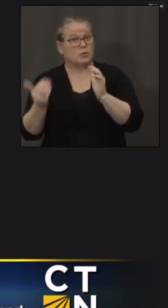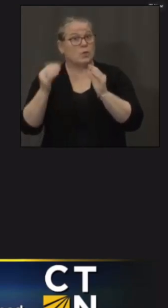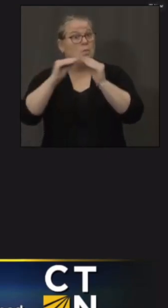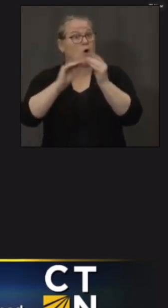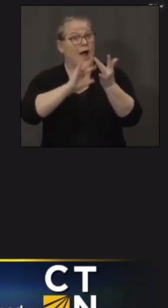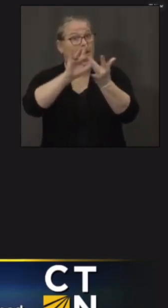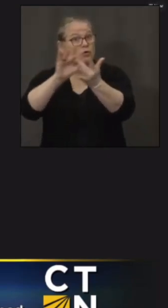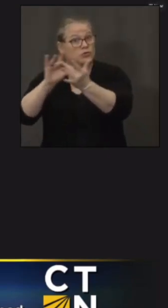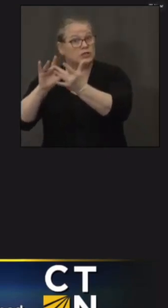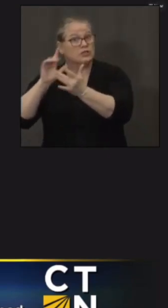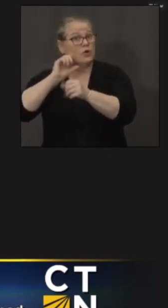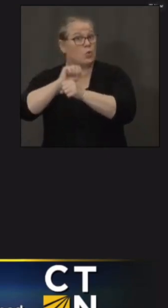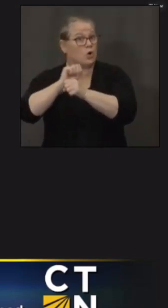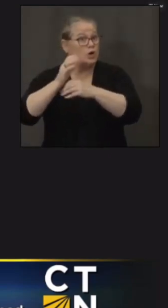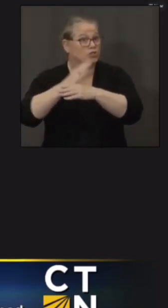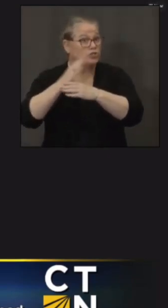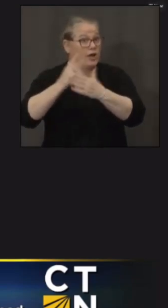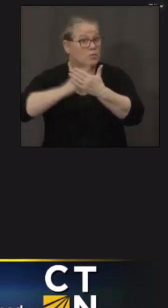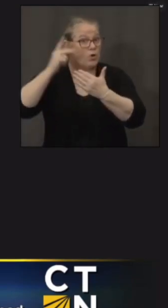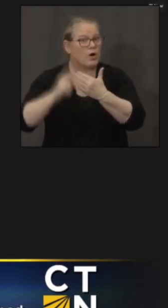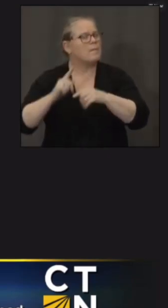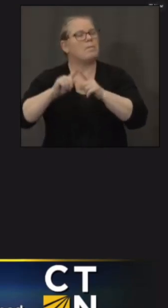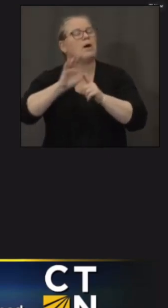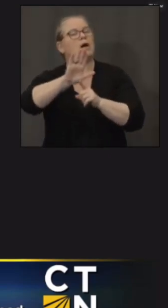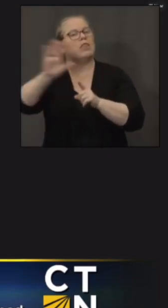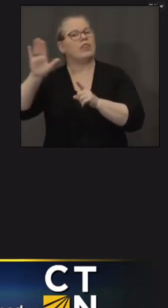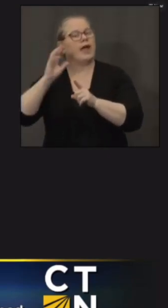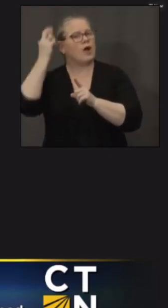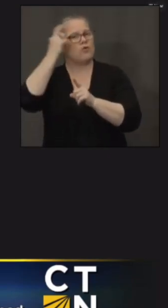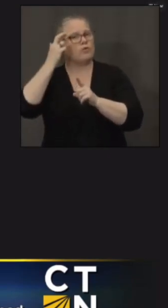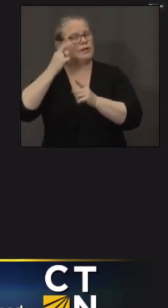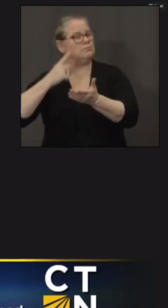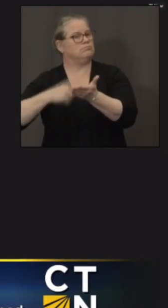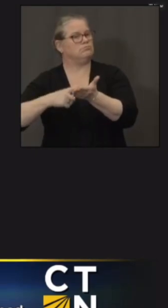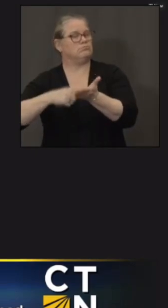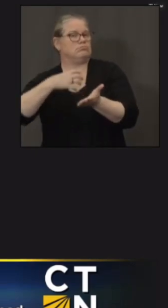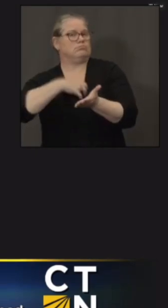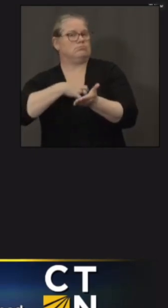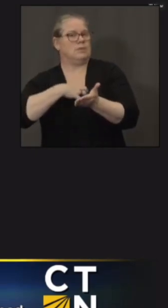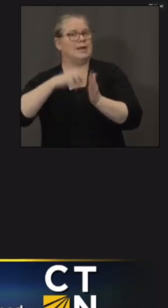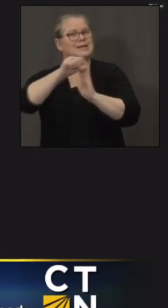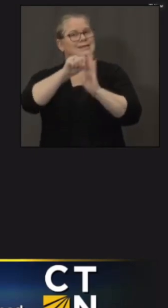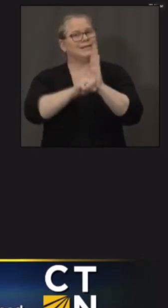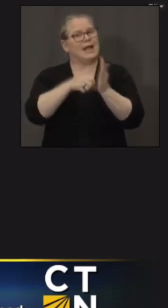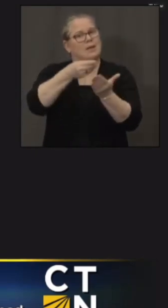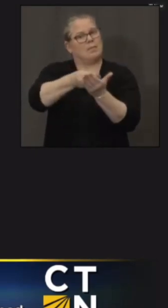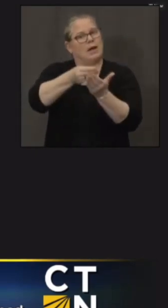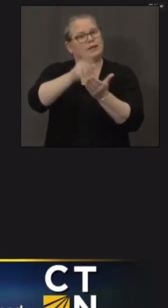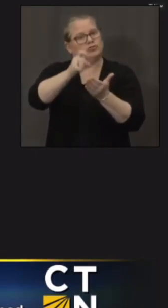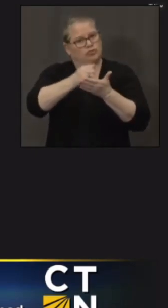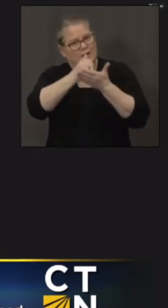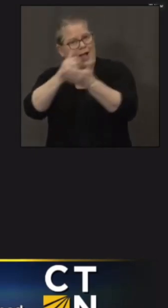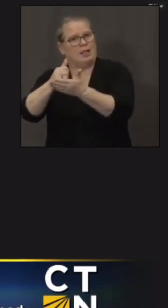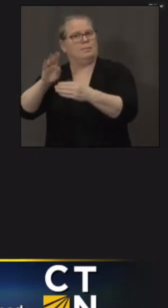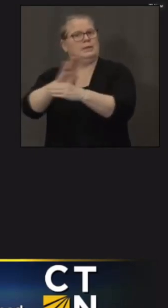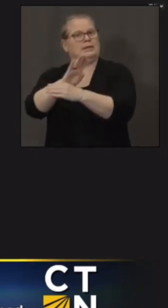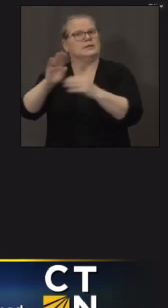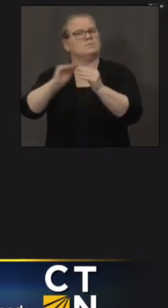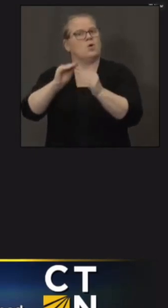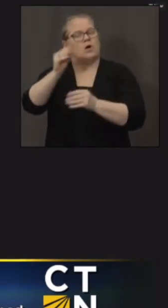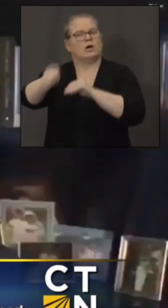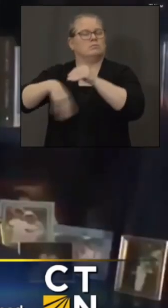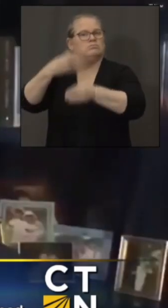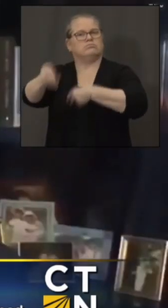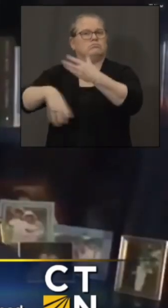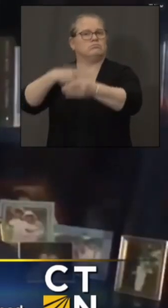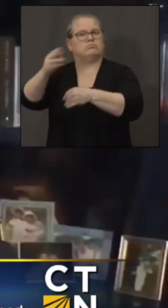work program, but how do you respond to their argument that we should be doing more with state resources to help Connecticut businesses?